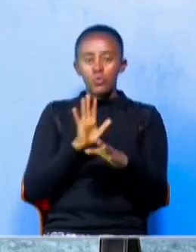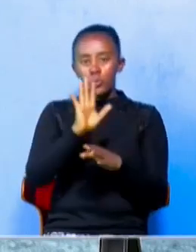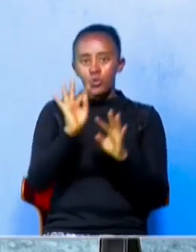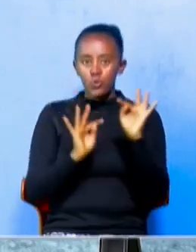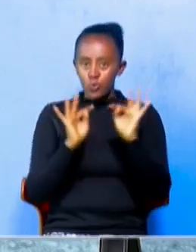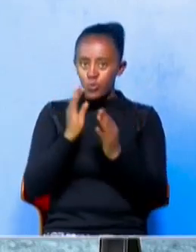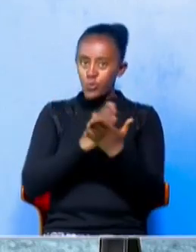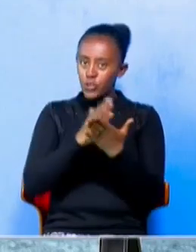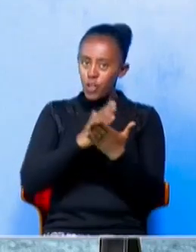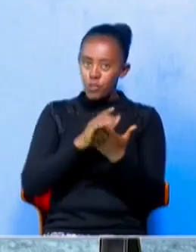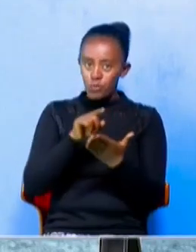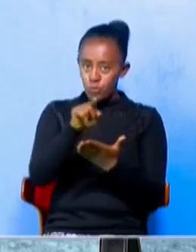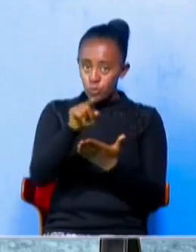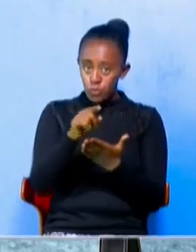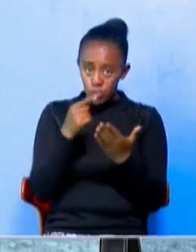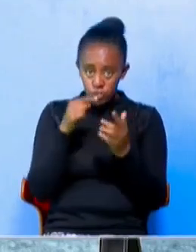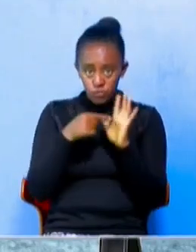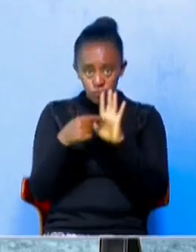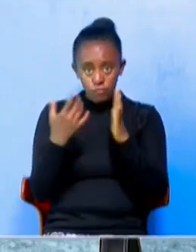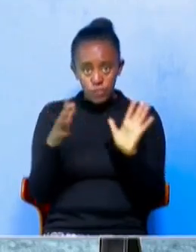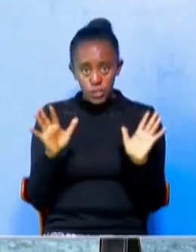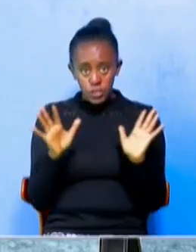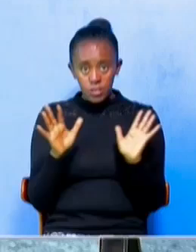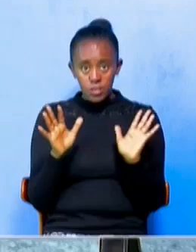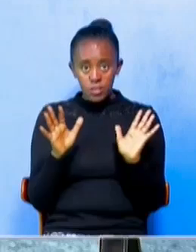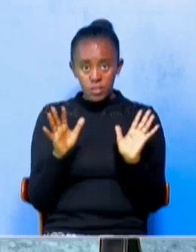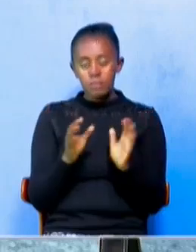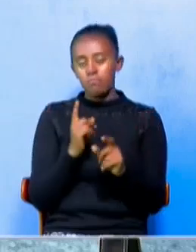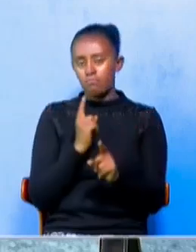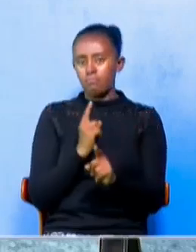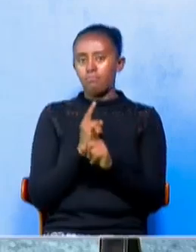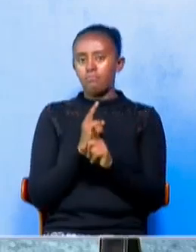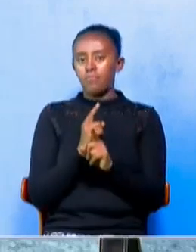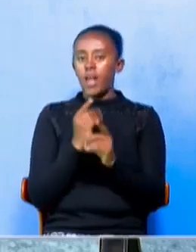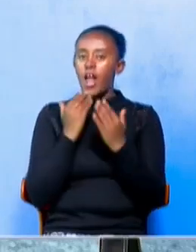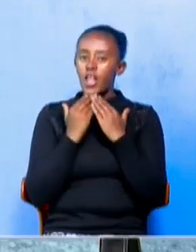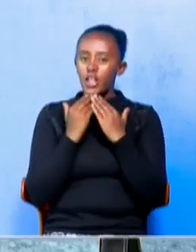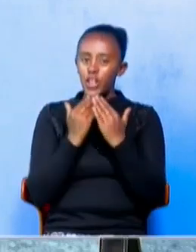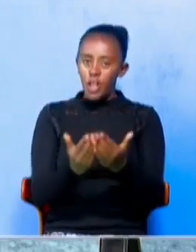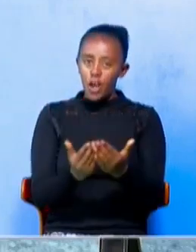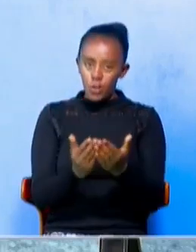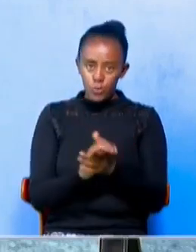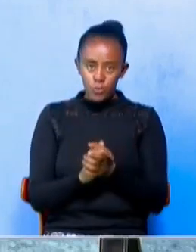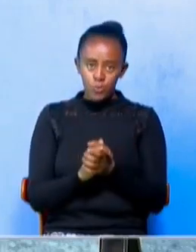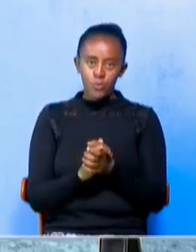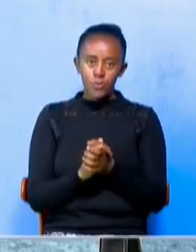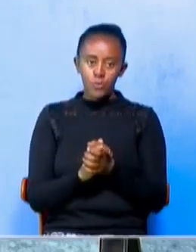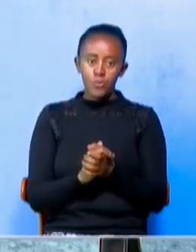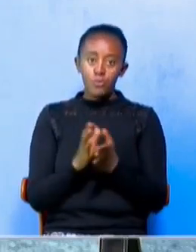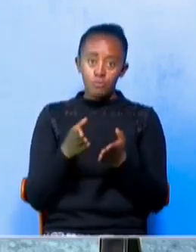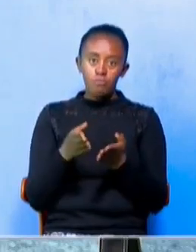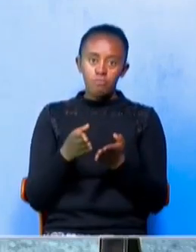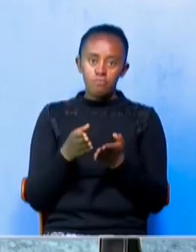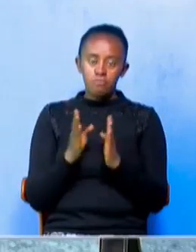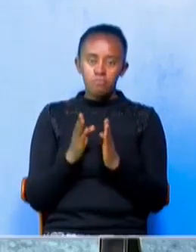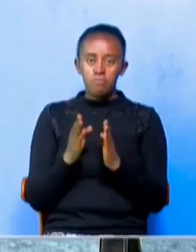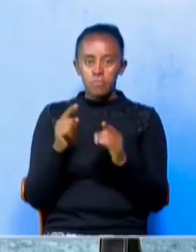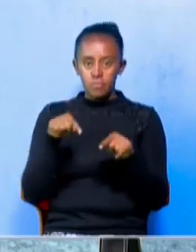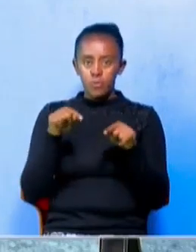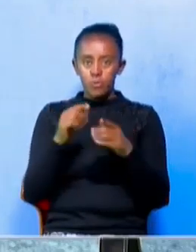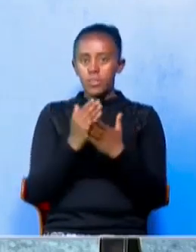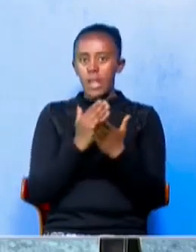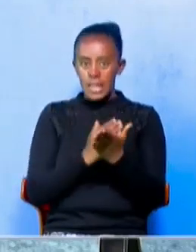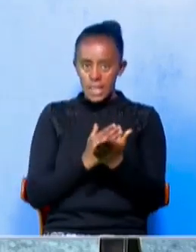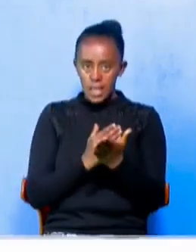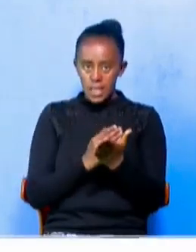your friends. Did you show to them? Exactly. Thank you so much. So let's come to our topic,